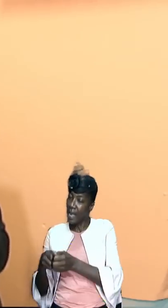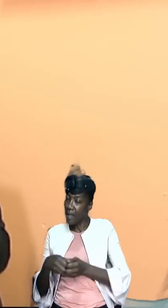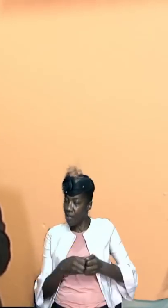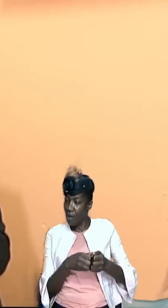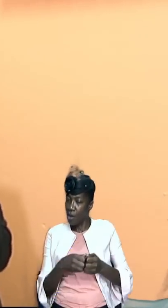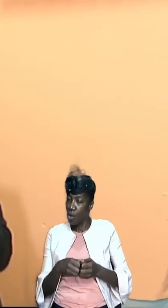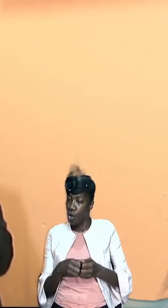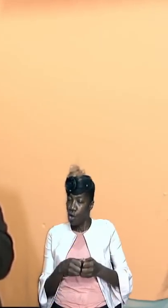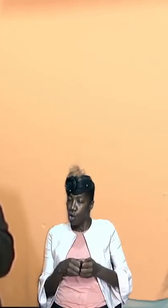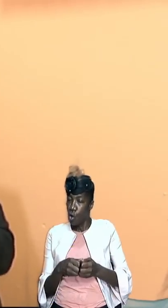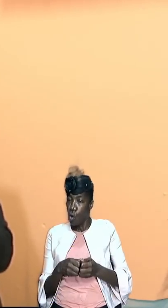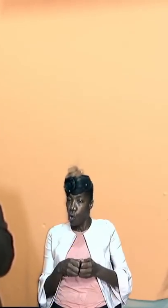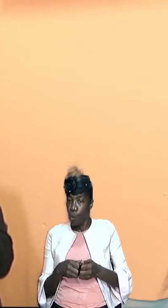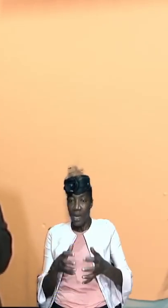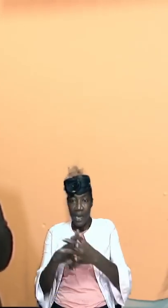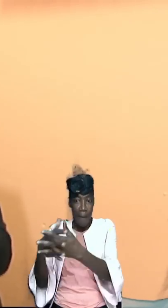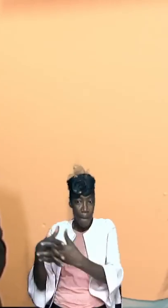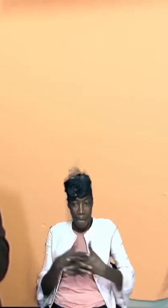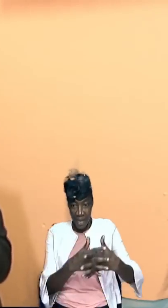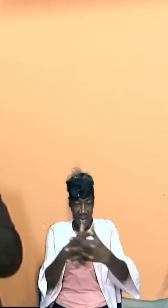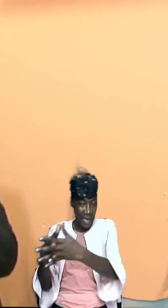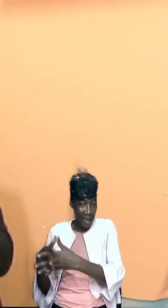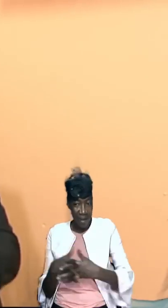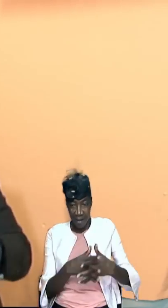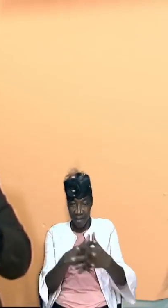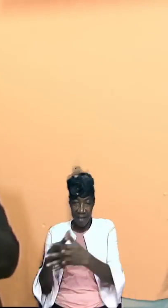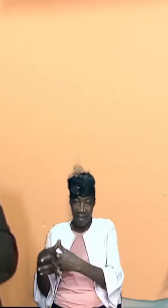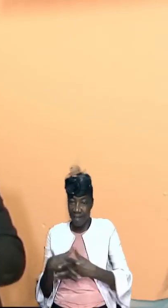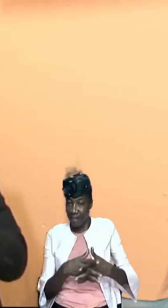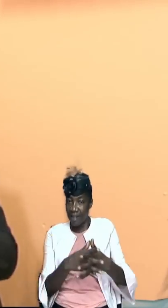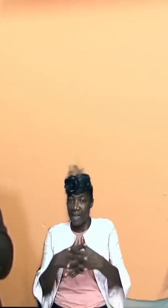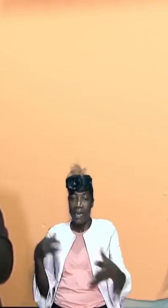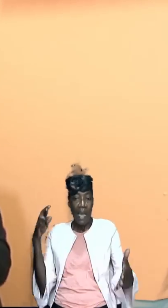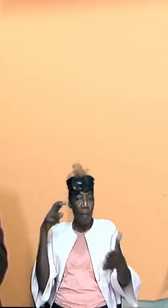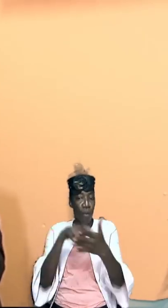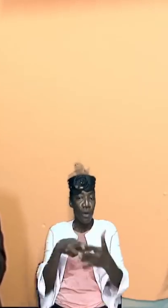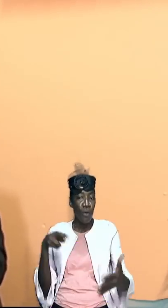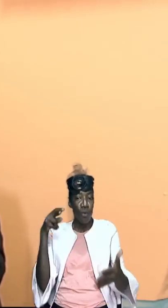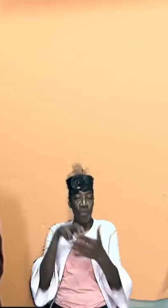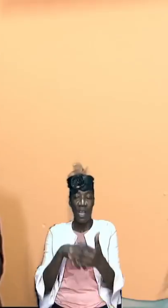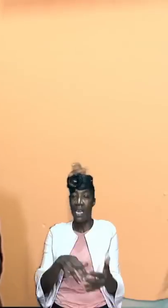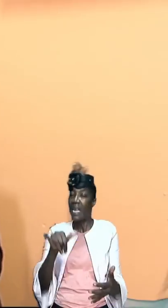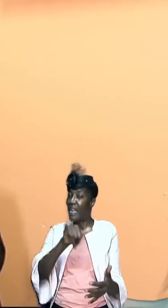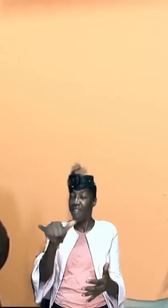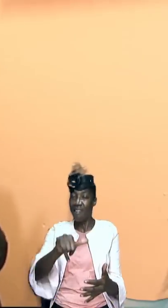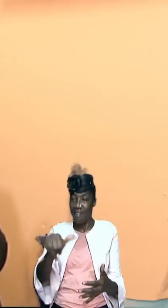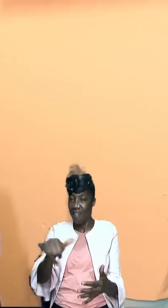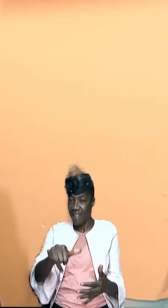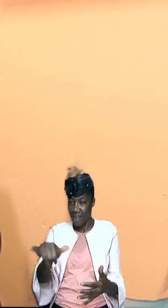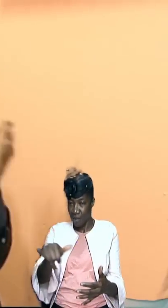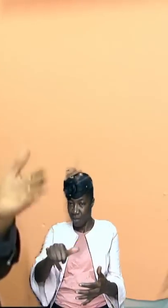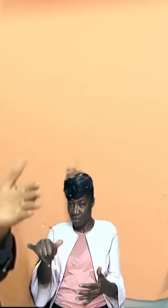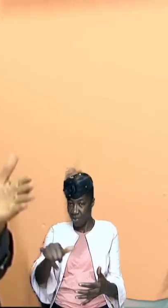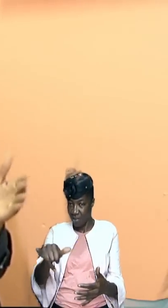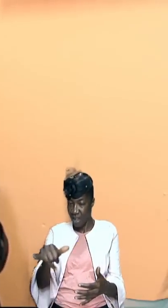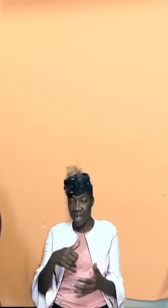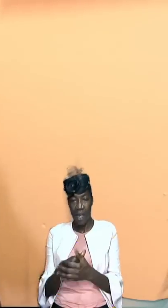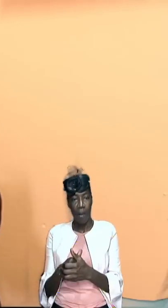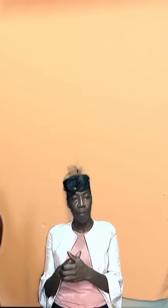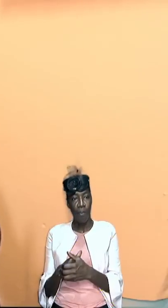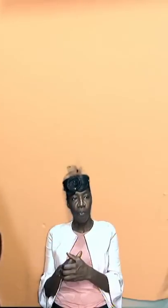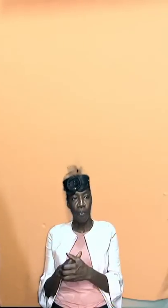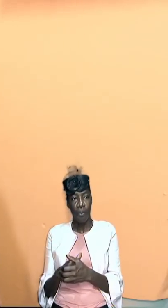they reproduce this gene set over and over, they are reproducing the same S and S gene. And I'm just putting it in a simplistic